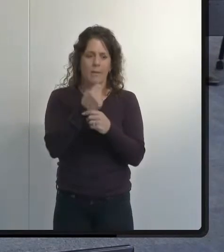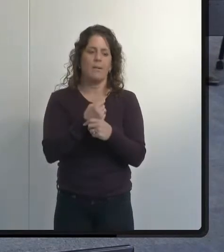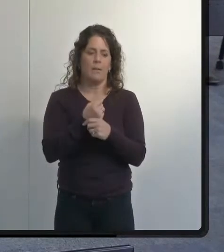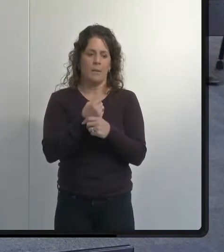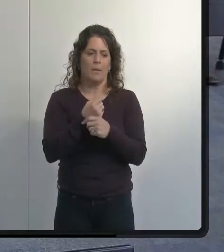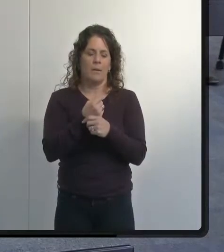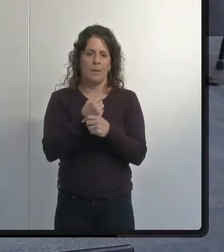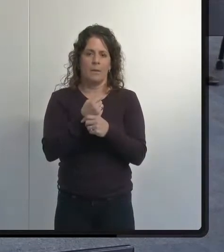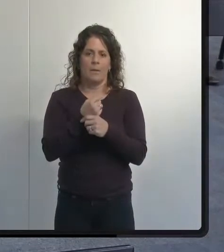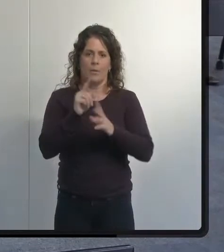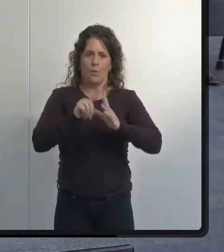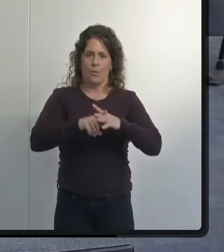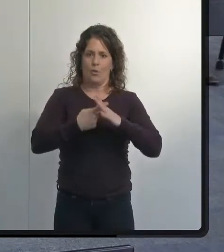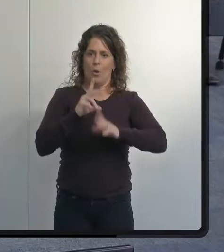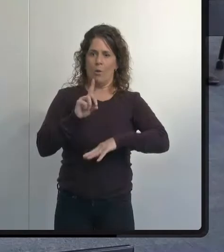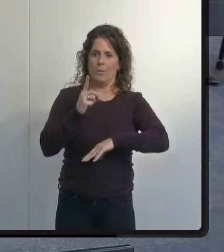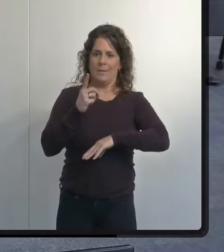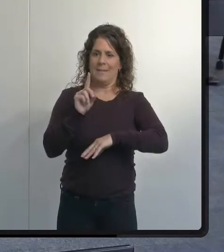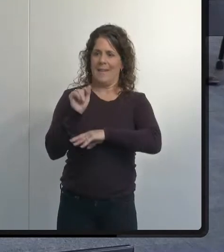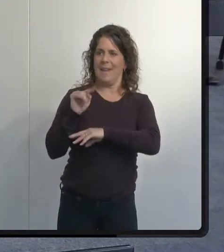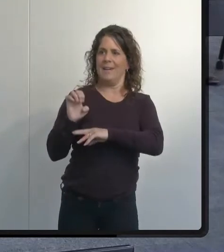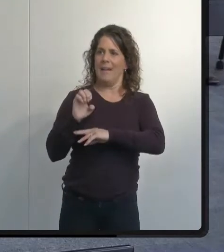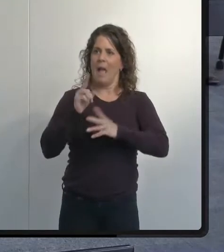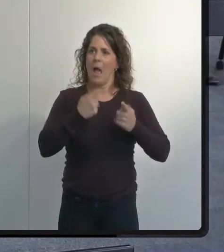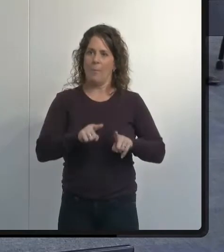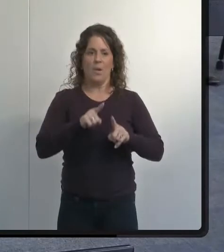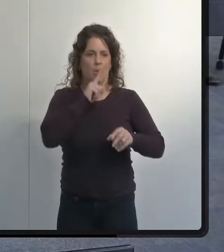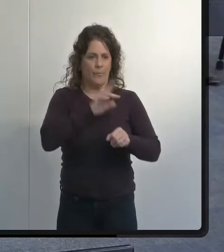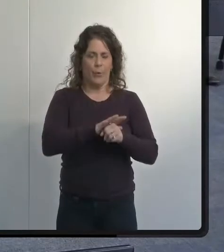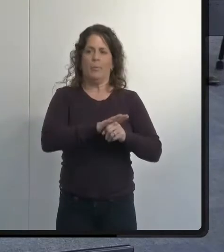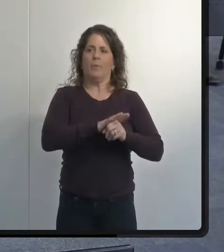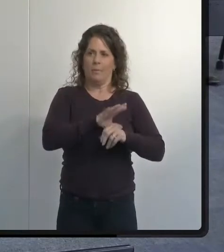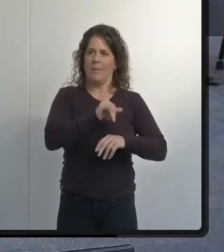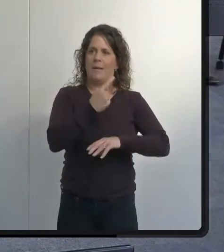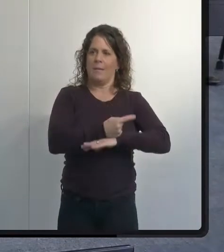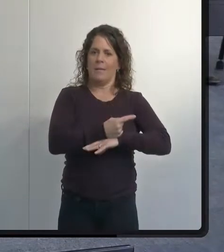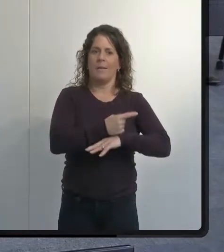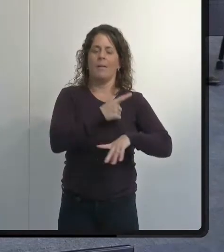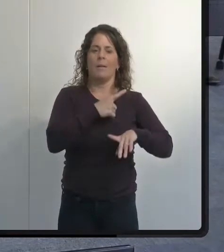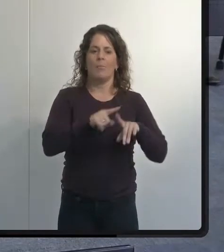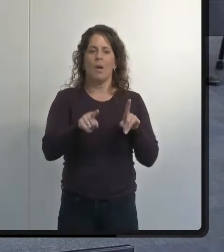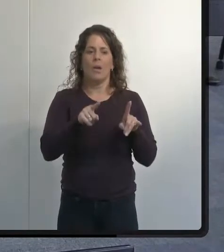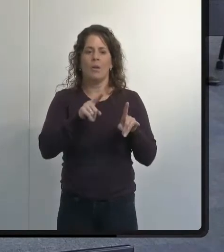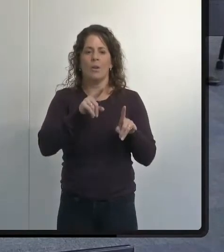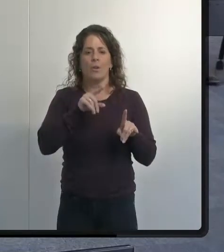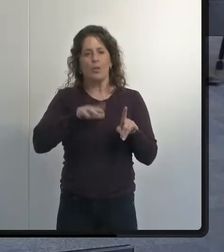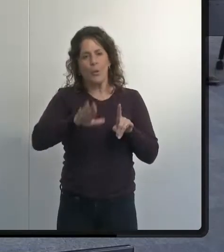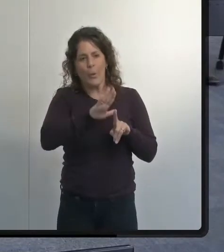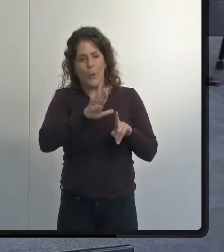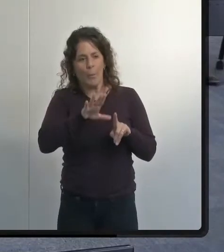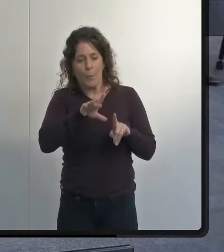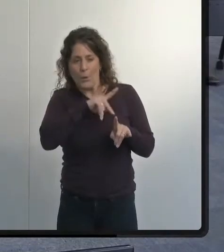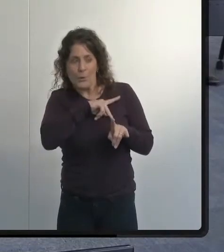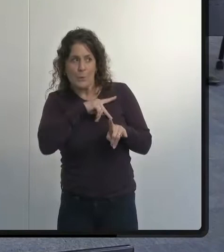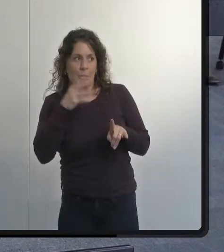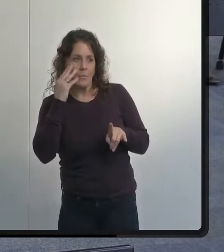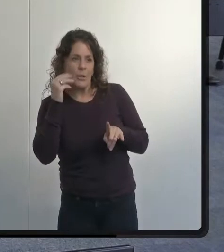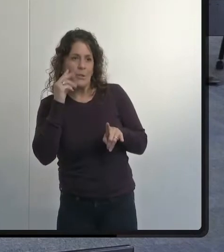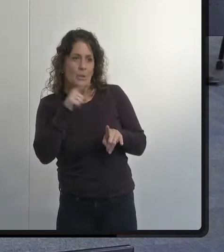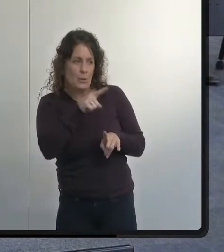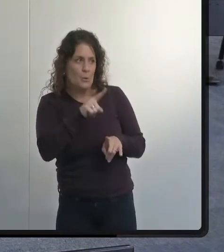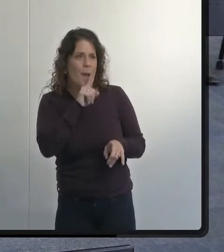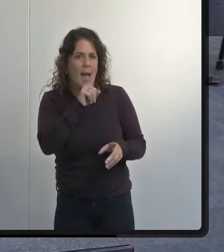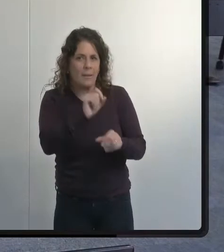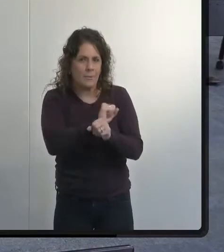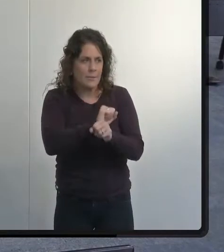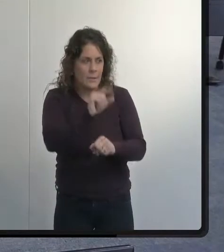date happened when it was confirmed, but I want to know, from your own personal experience, do you actually believe that that is the start